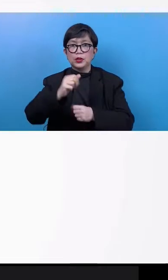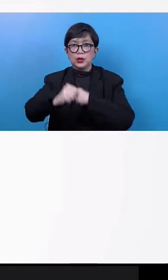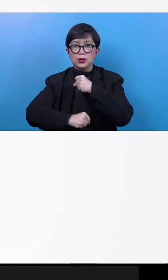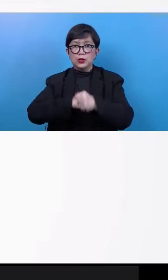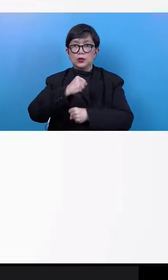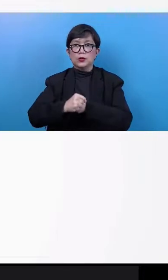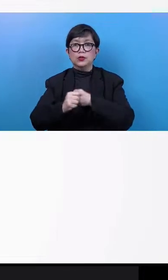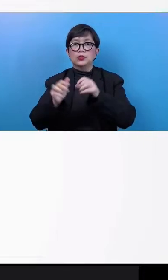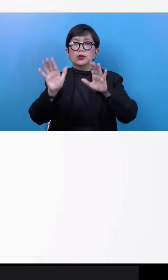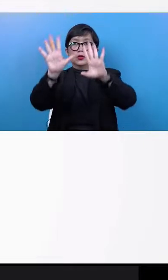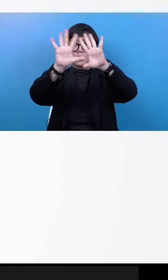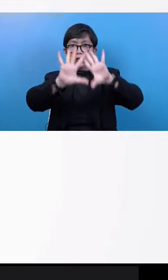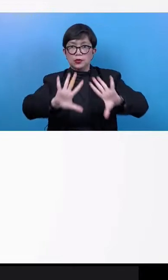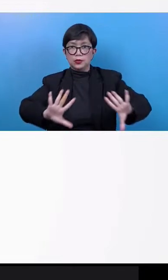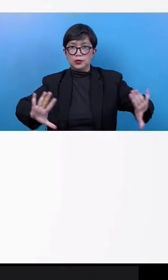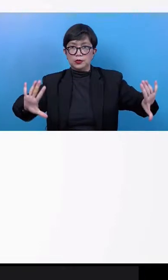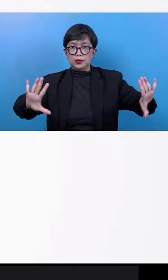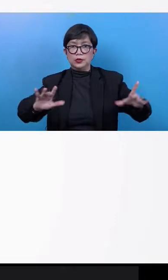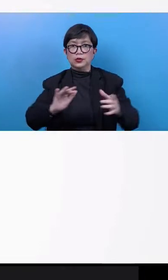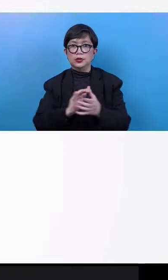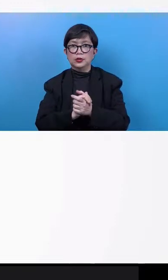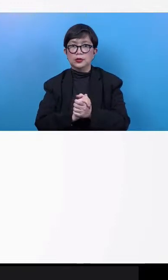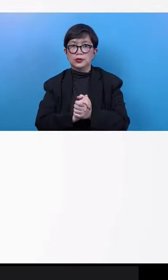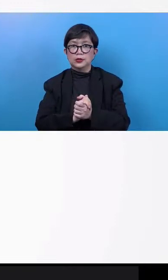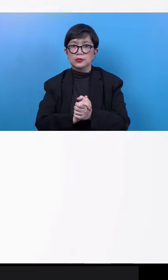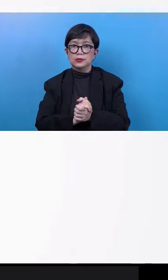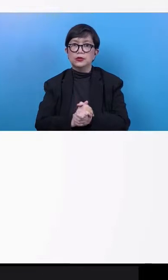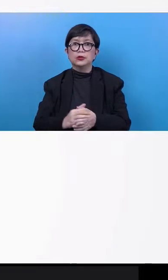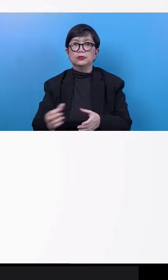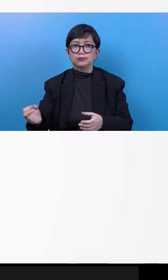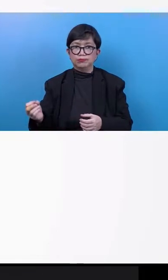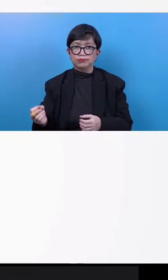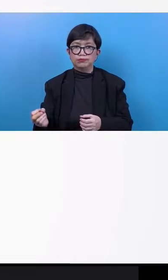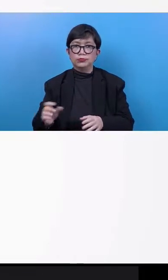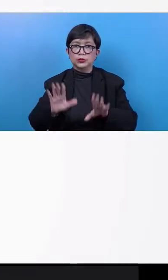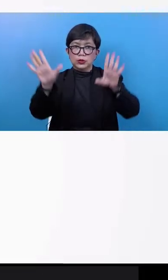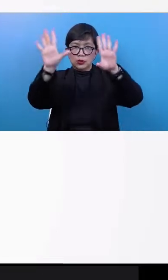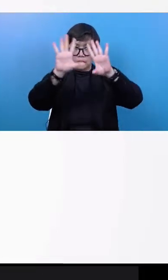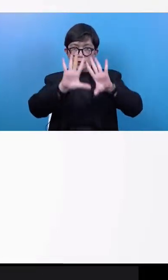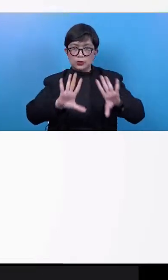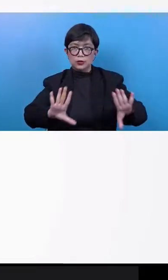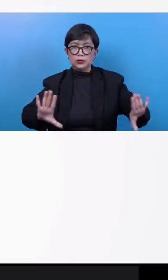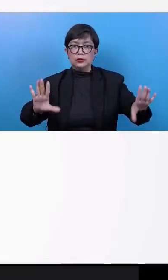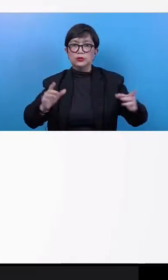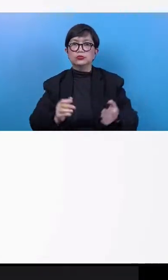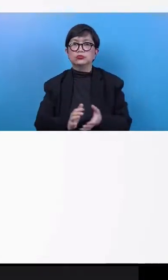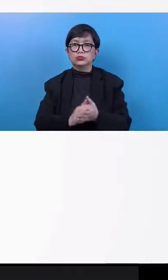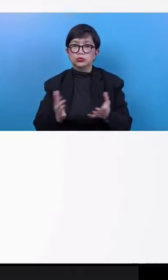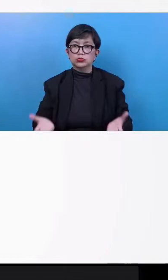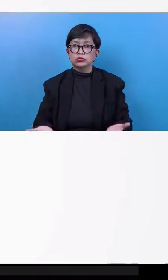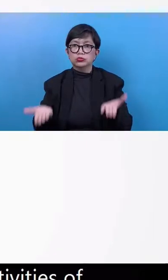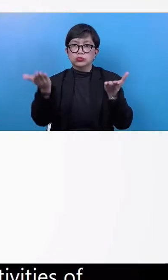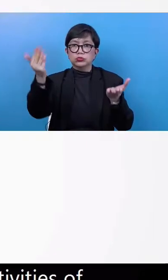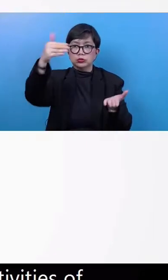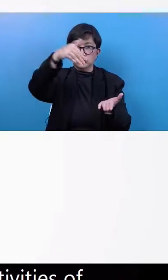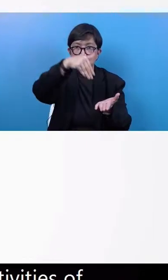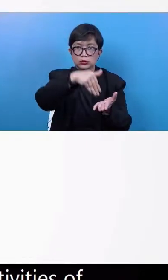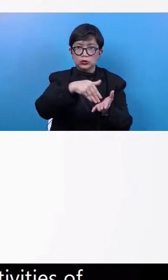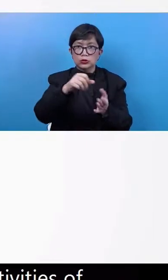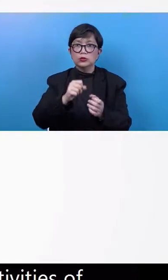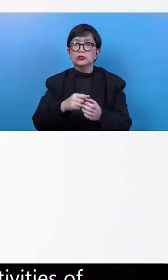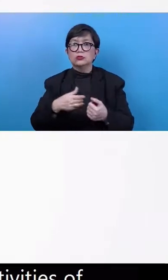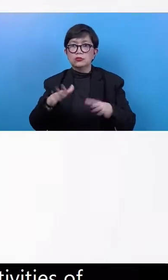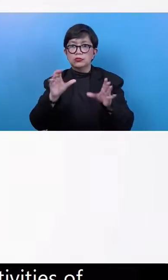comprehensive COVID-19 recovery frameworks has been the guiding principles and documents, and through the implementation